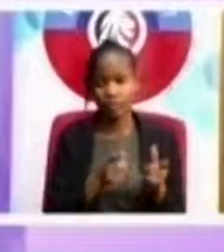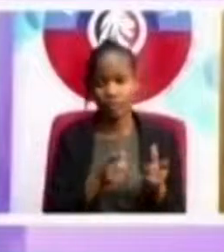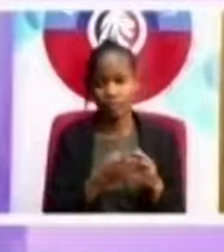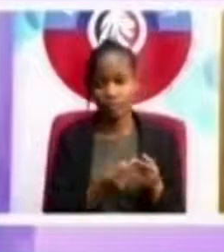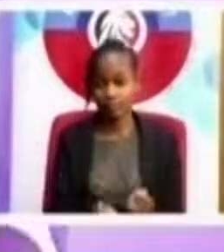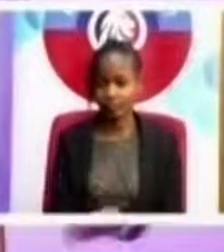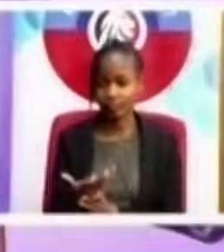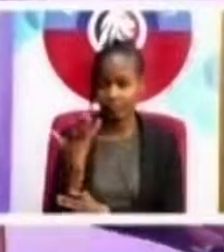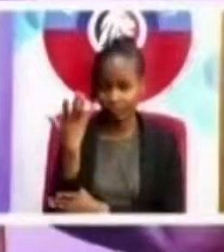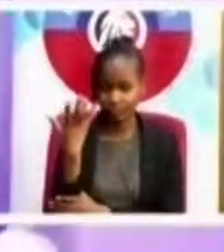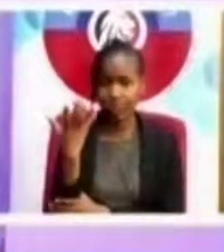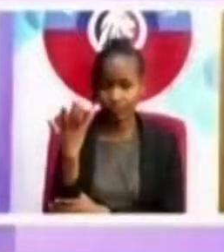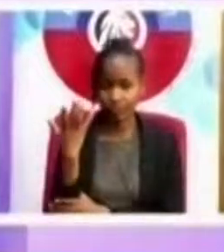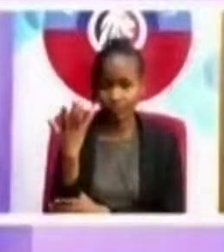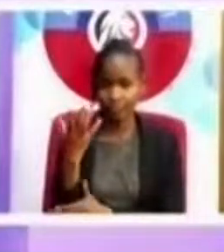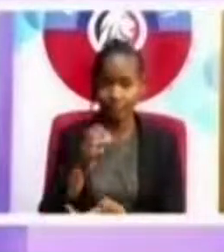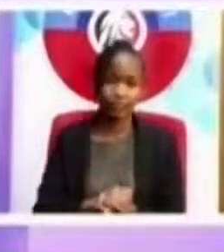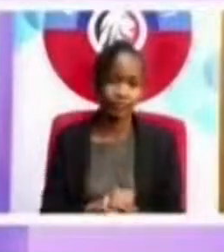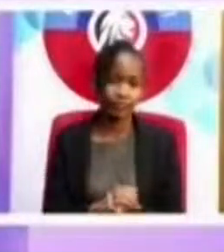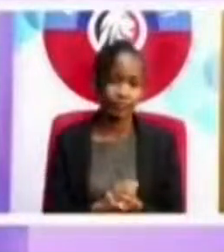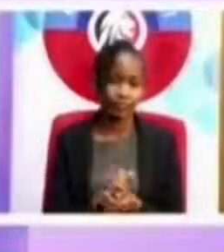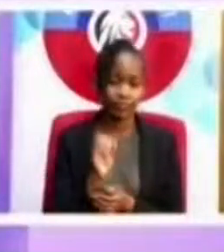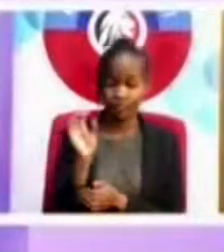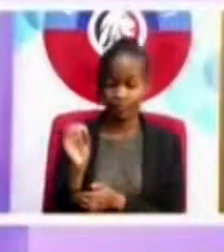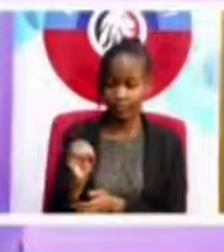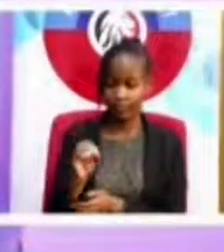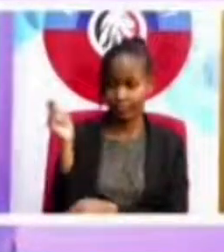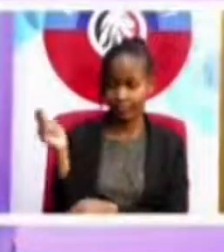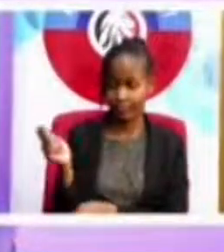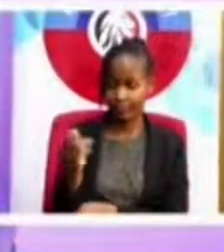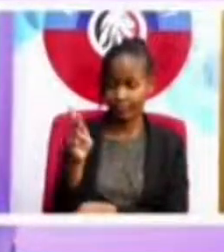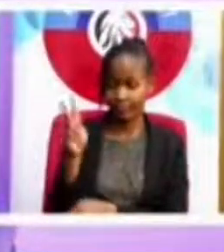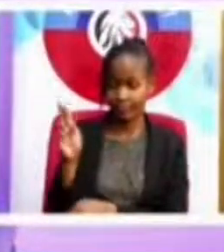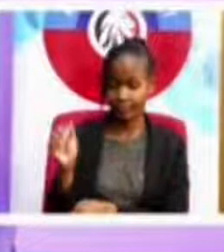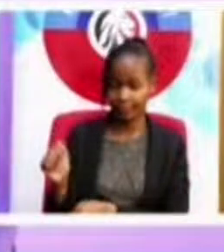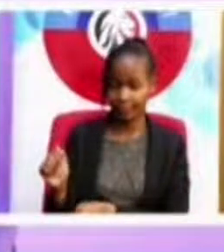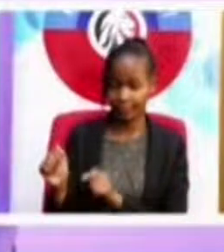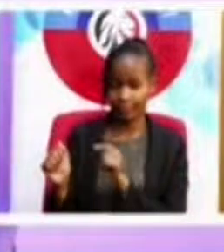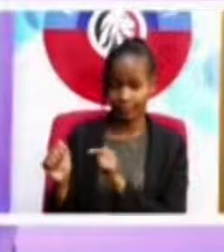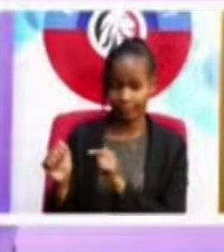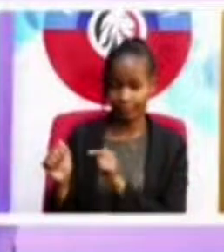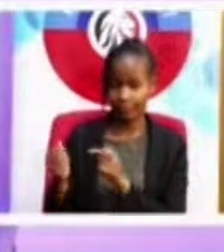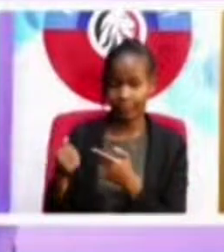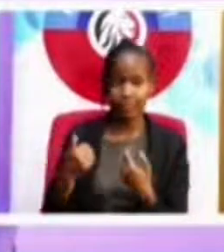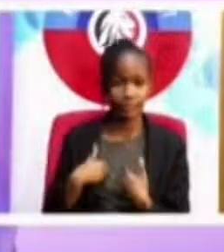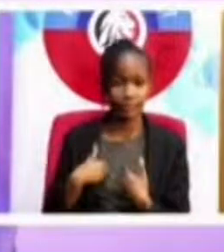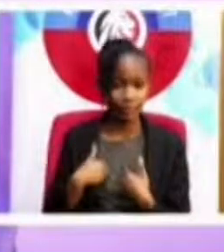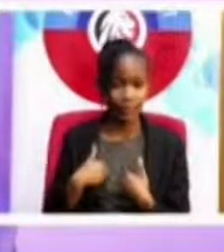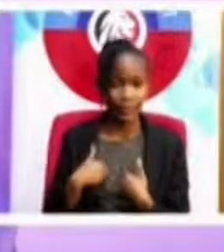cake. So we in Kenya Revenue Authority we have a very rigorous